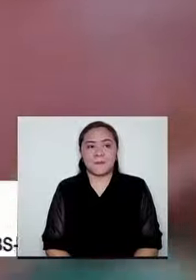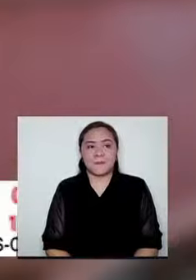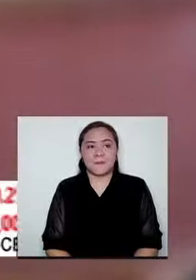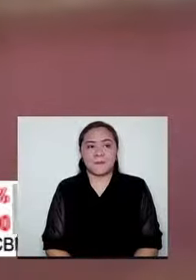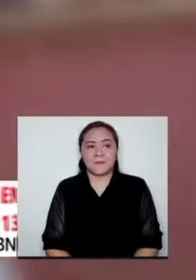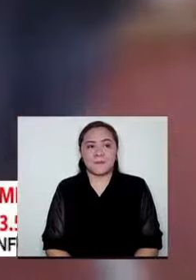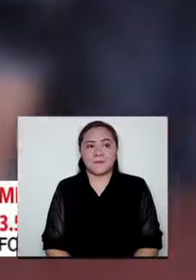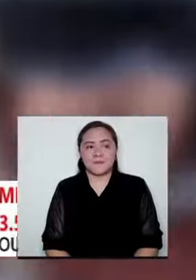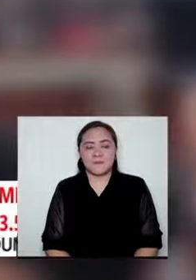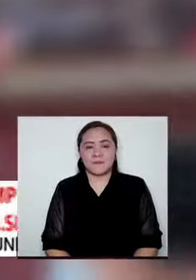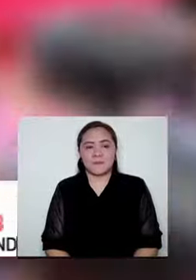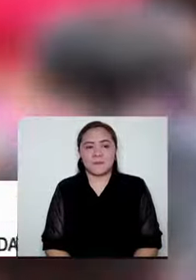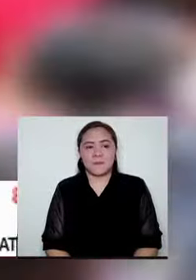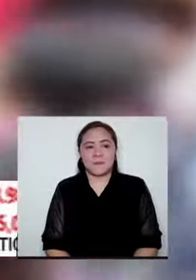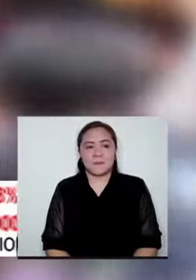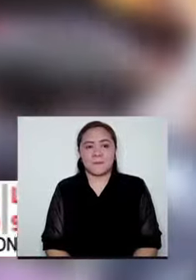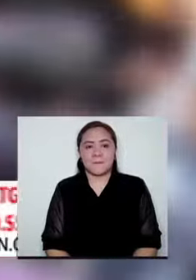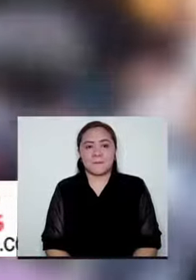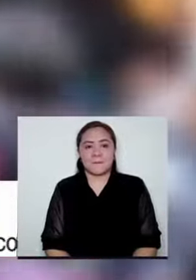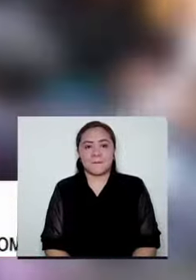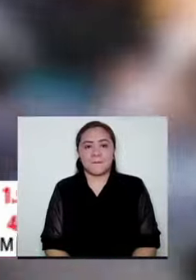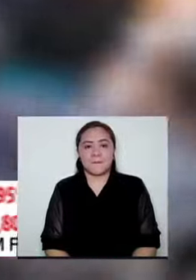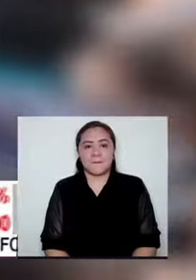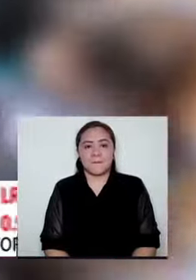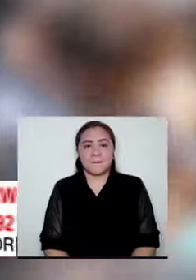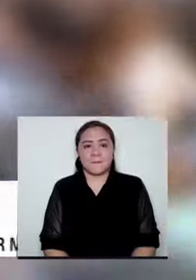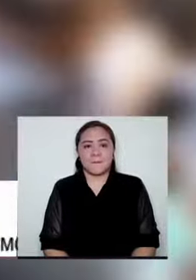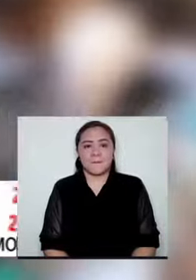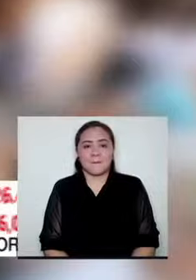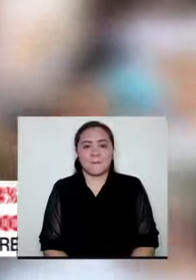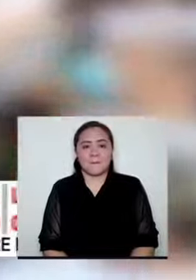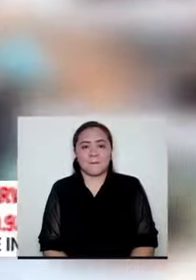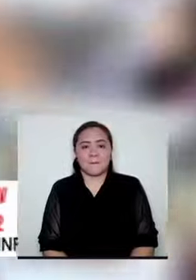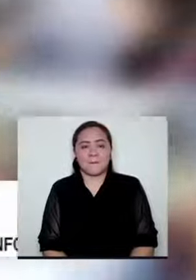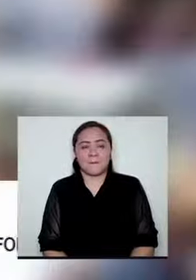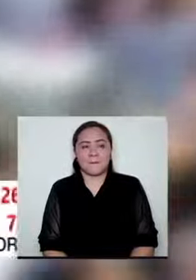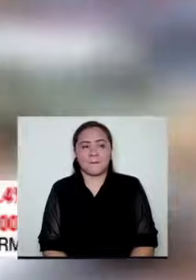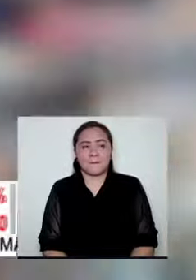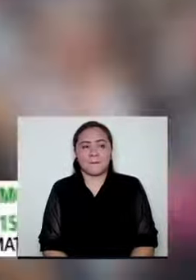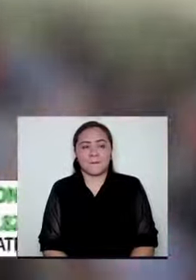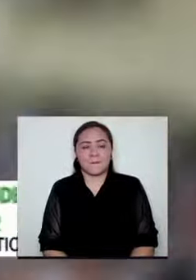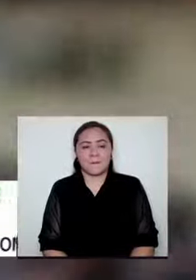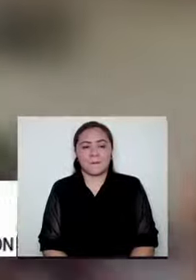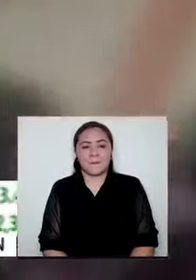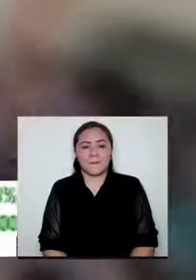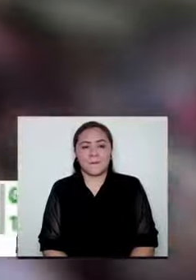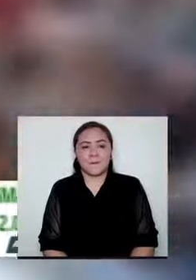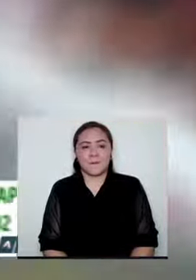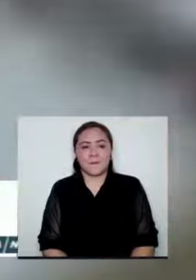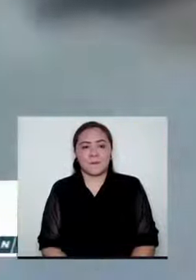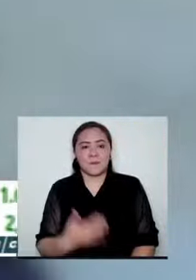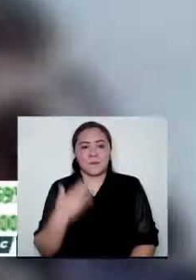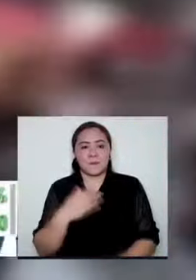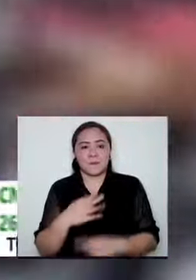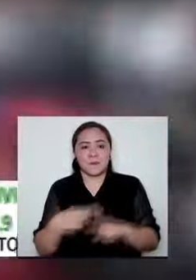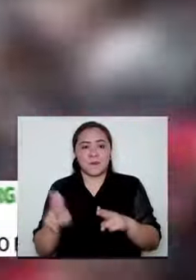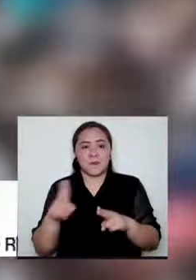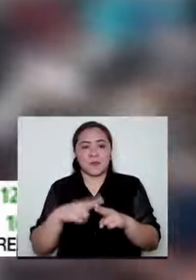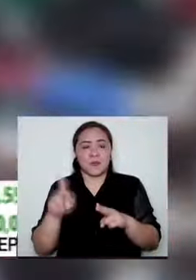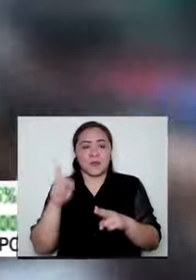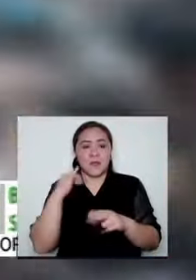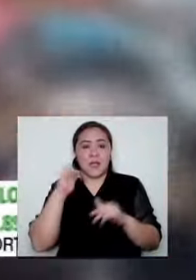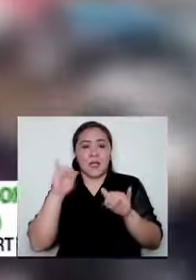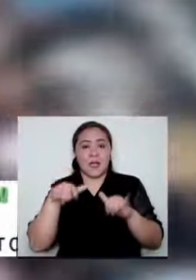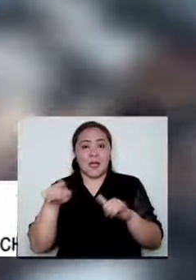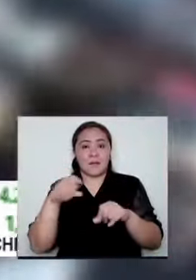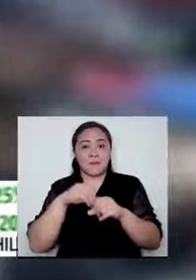This is what happened in Las Piñas yesterday. And in a few seconds, we'll be showing you what